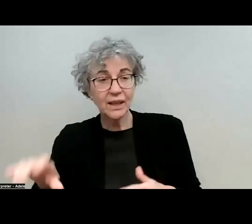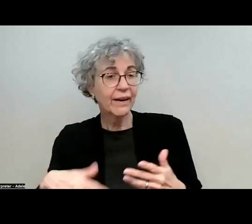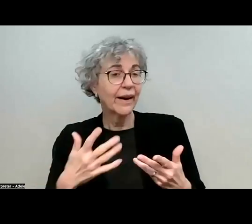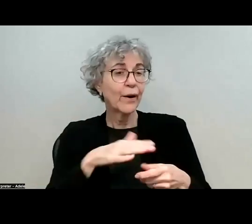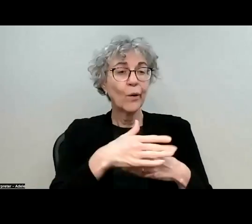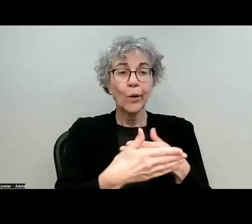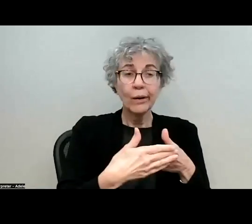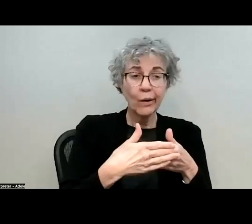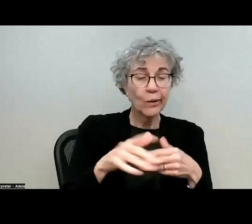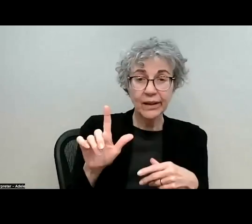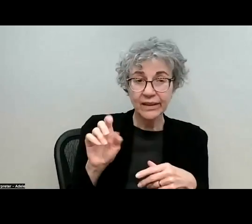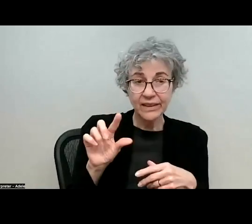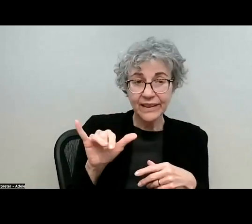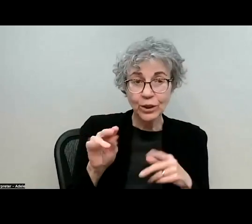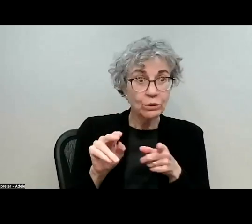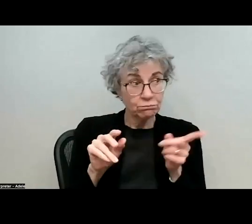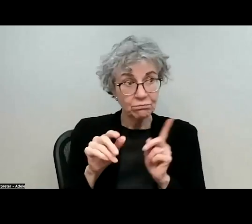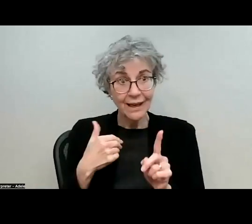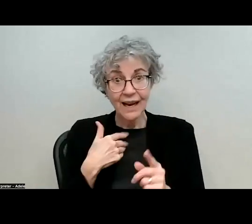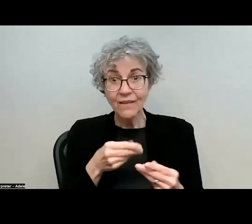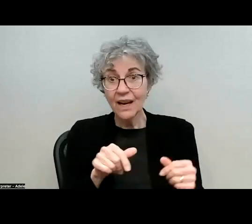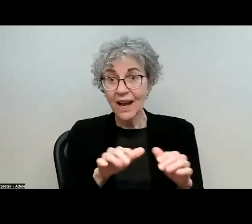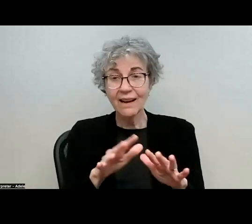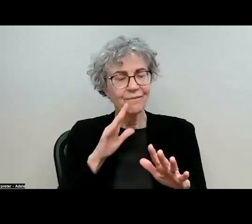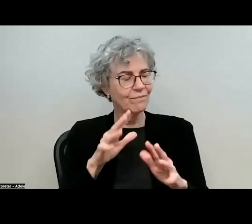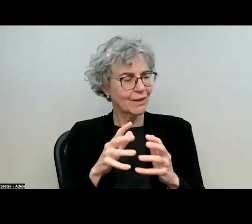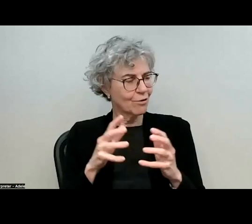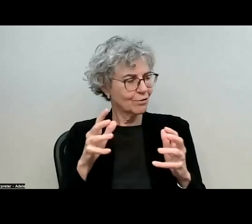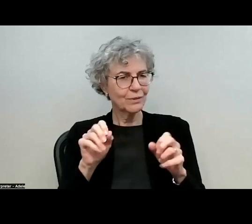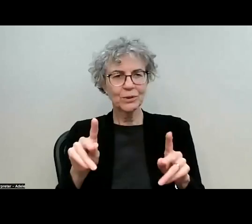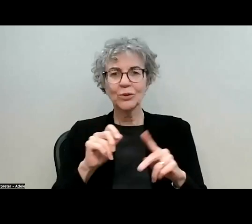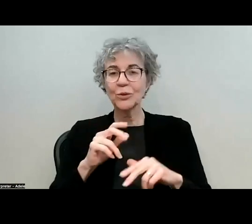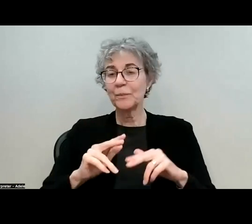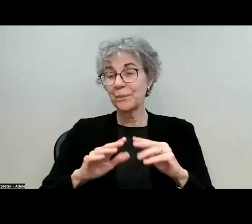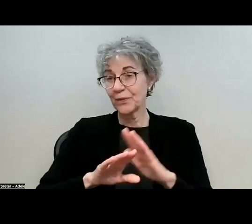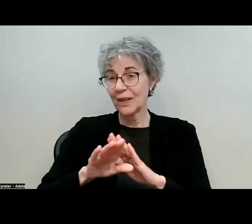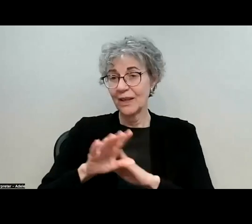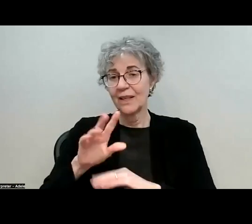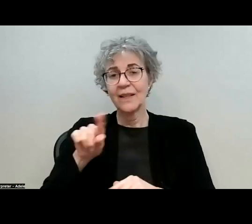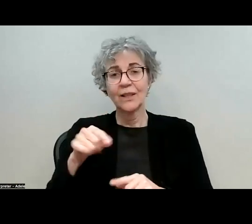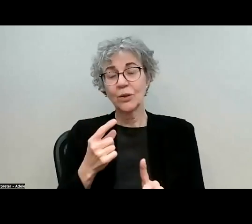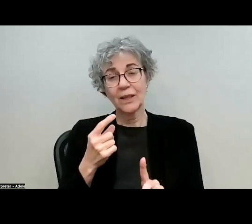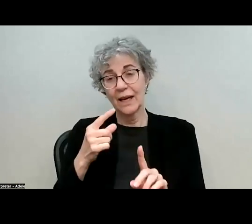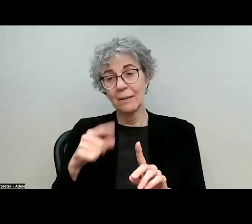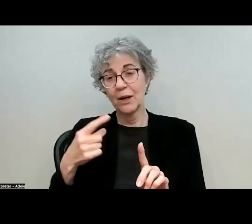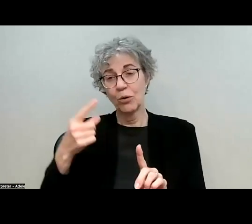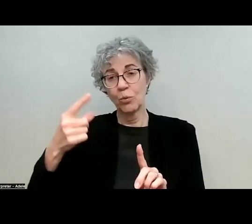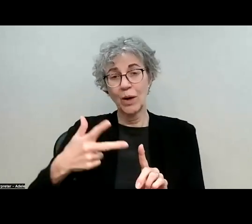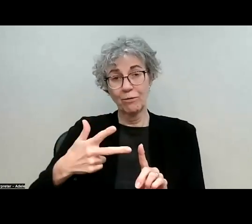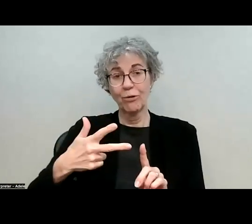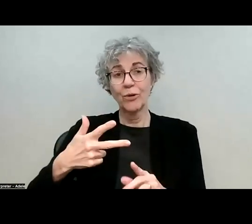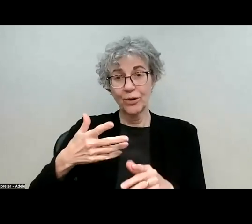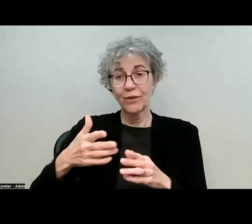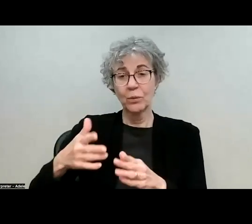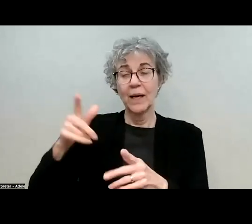and they've got land, lots of opportunity there to develop. They are only about a third of the way towards reaching the National Housing